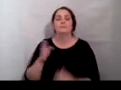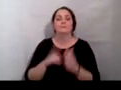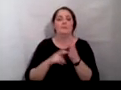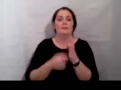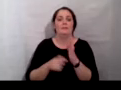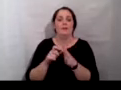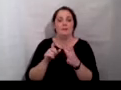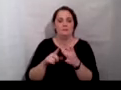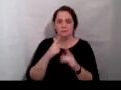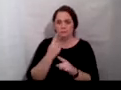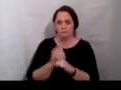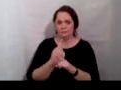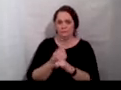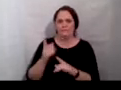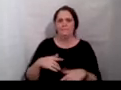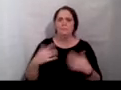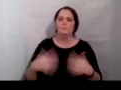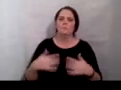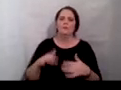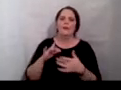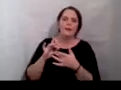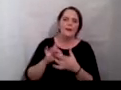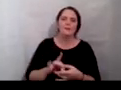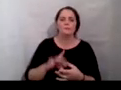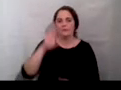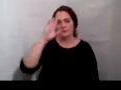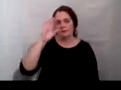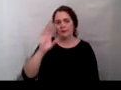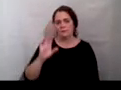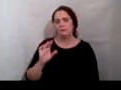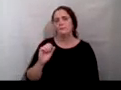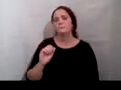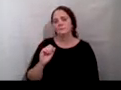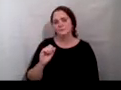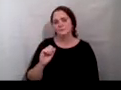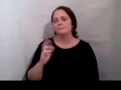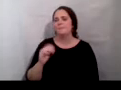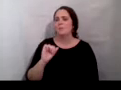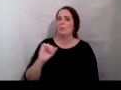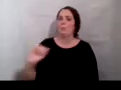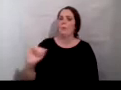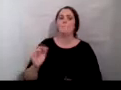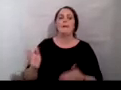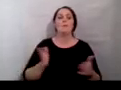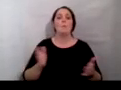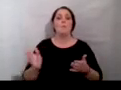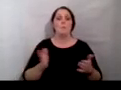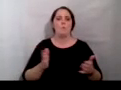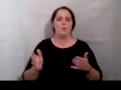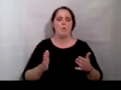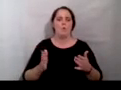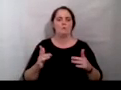Nadi spoke of how this connection to country inspires her in what she calls transformational